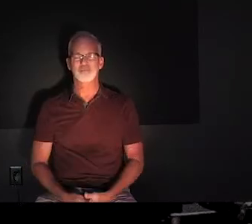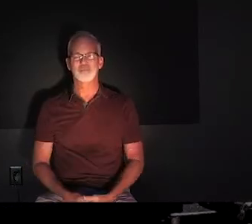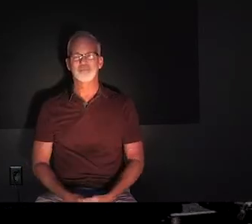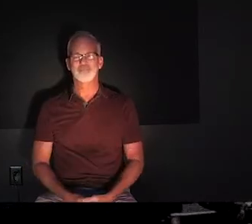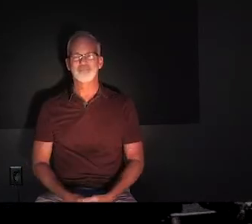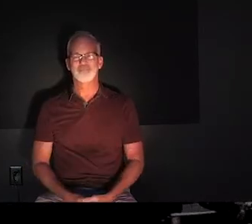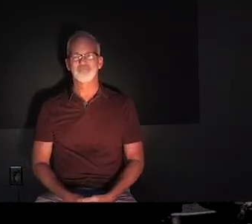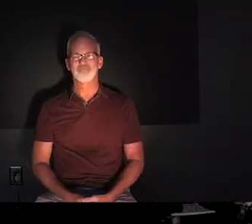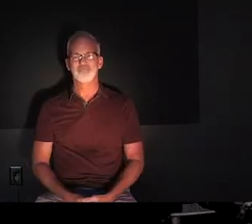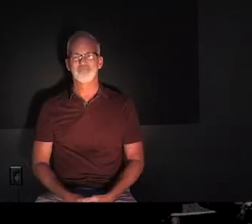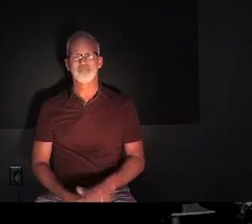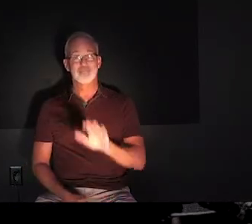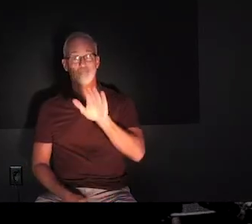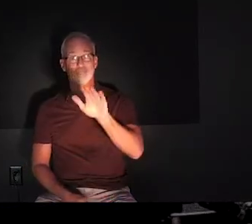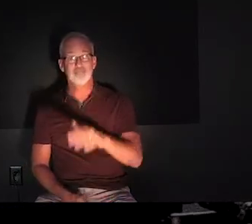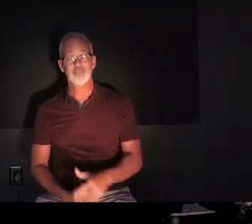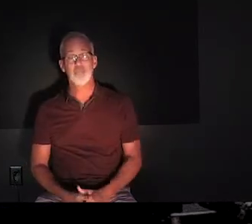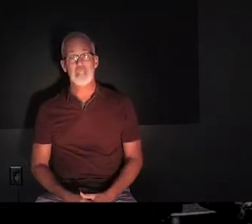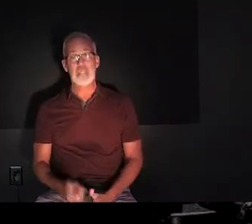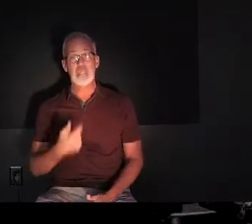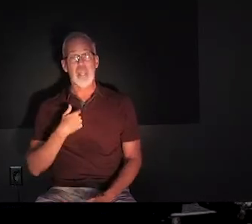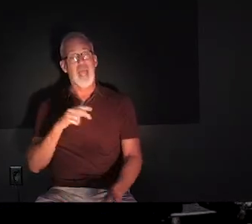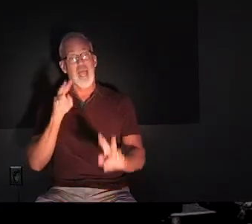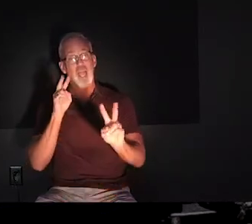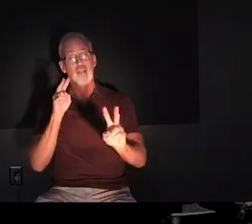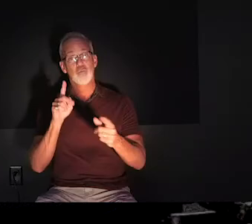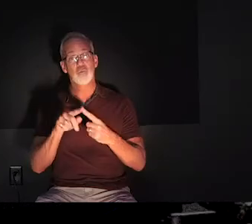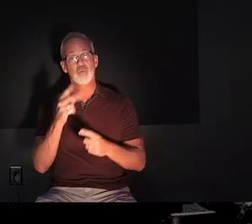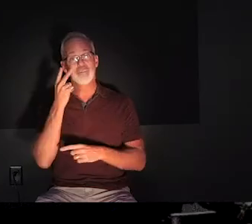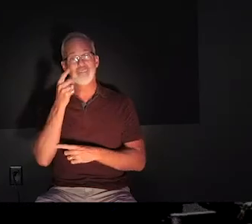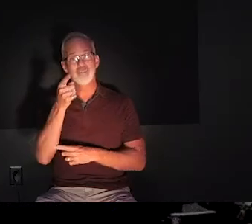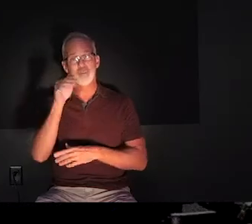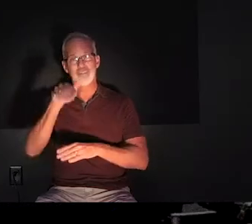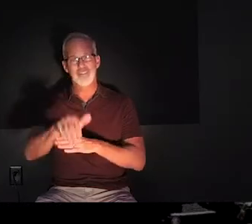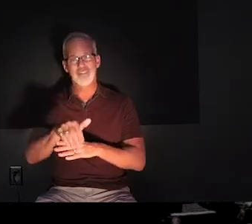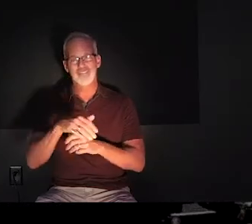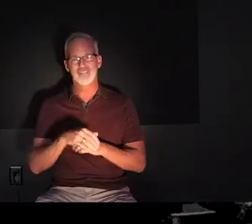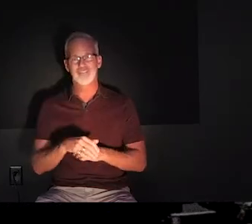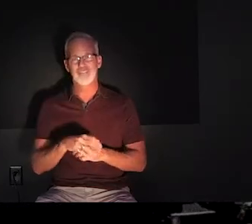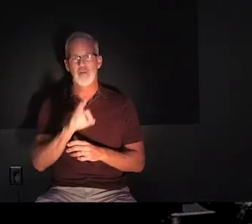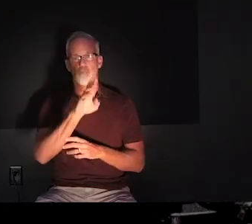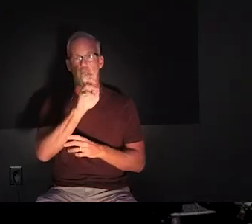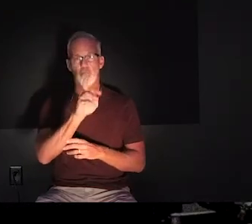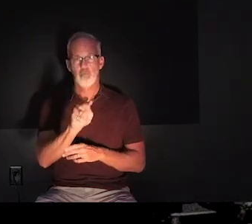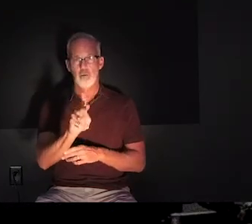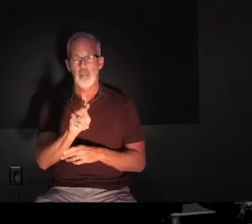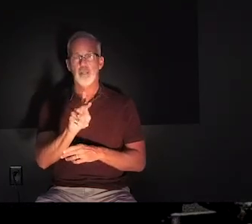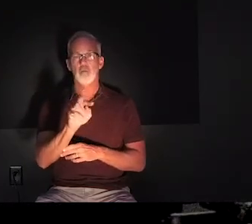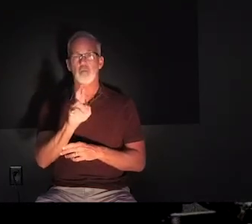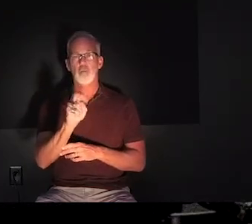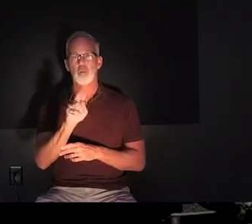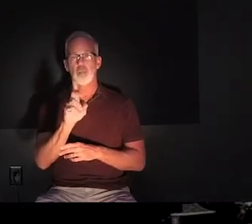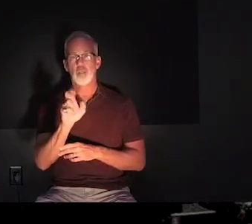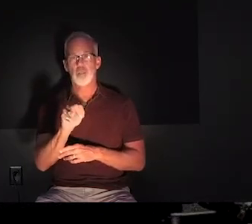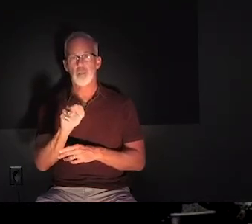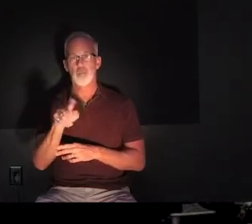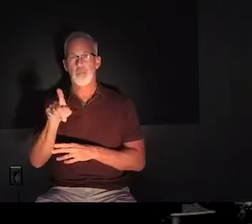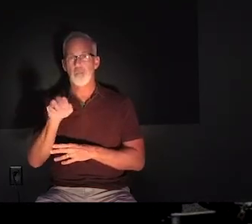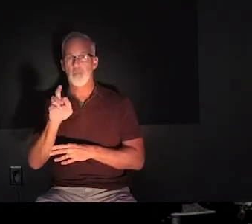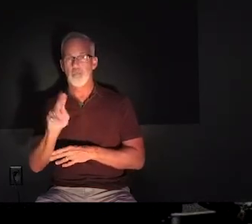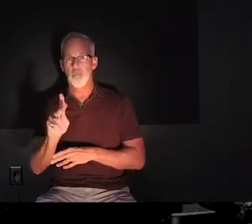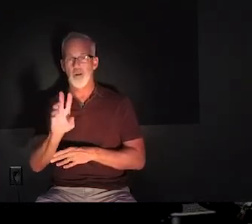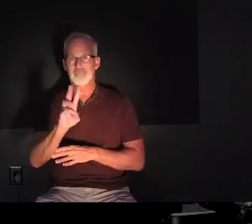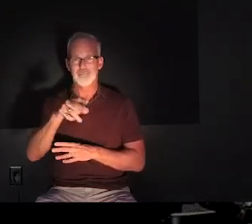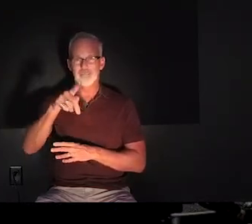amen. Hey, I look forward to seeing you tonight. Frank Rendon Park, 6 o'clock.